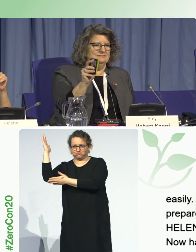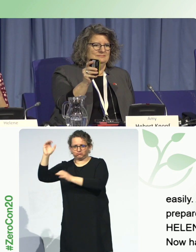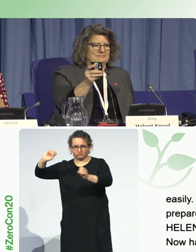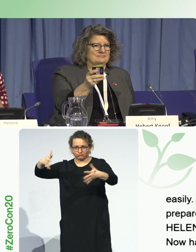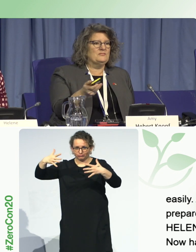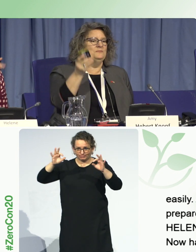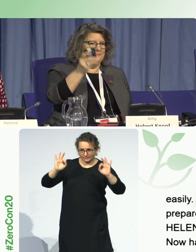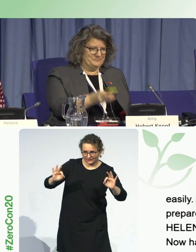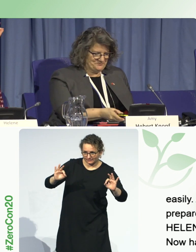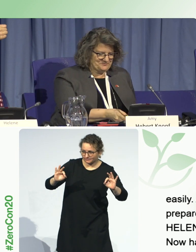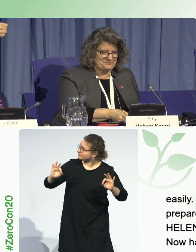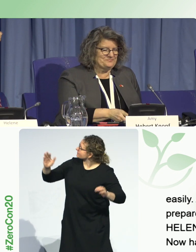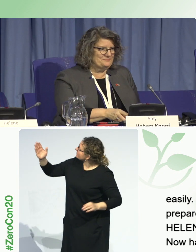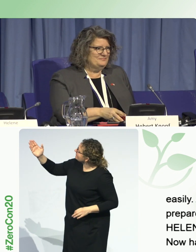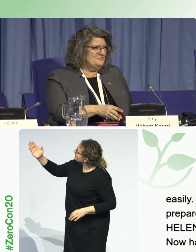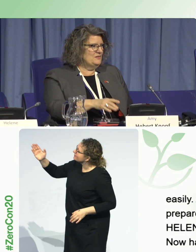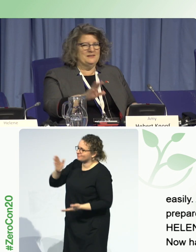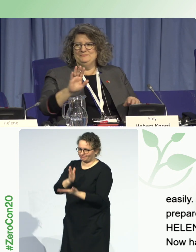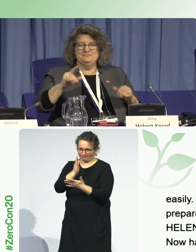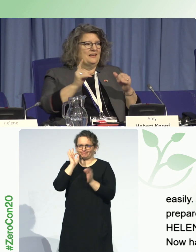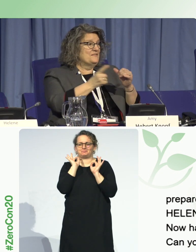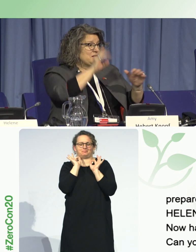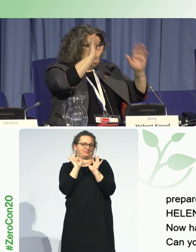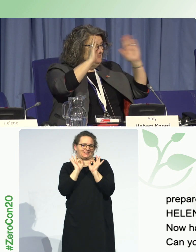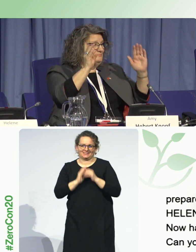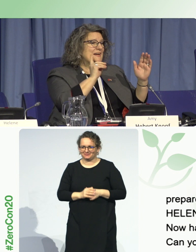Can you please show Amy's presentation? Perfect, thank you.